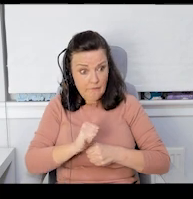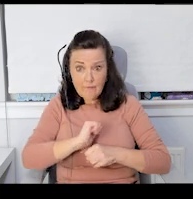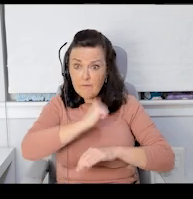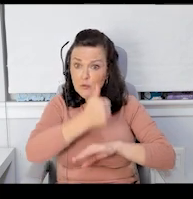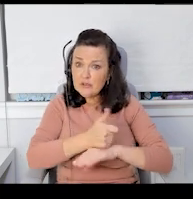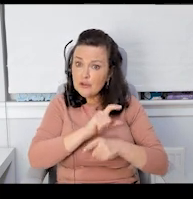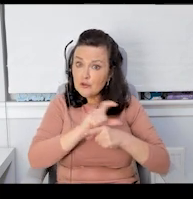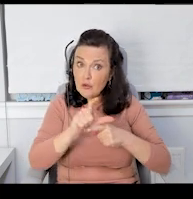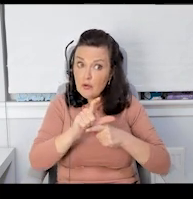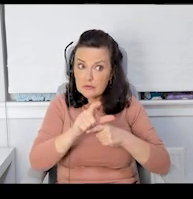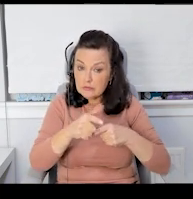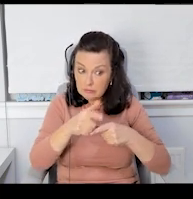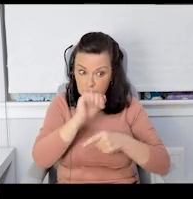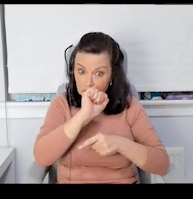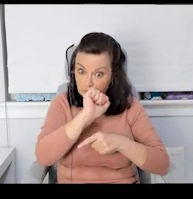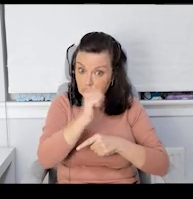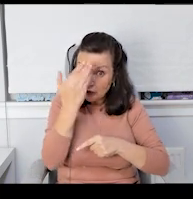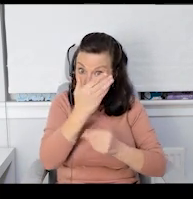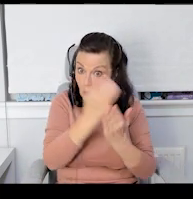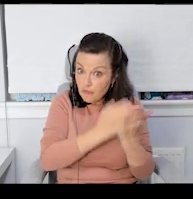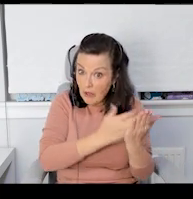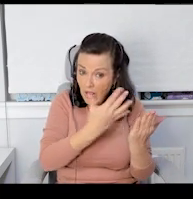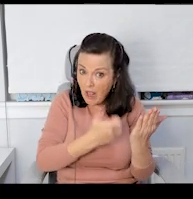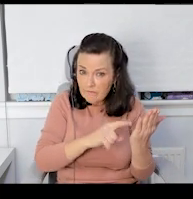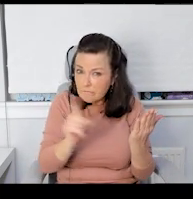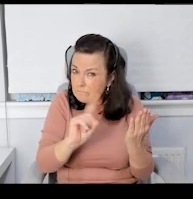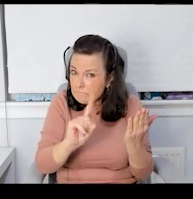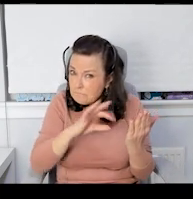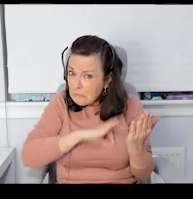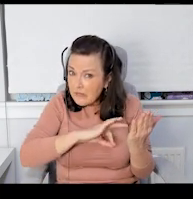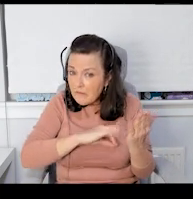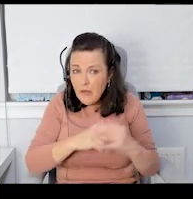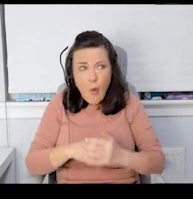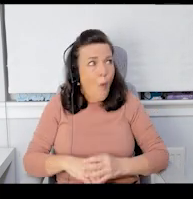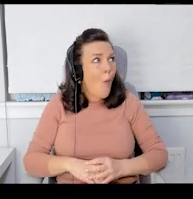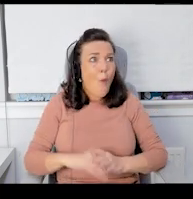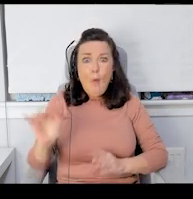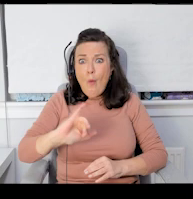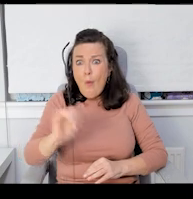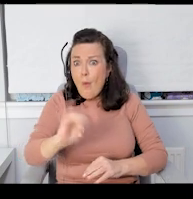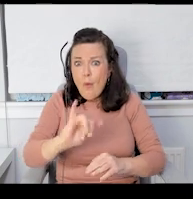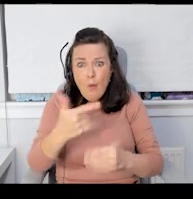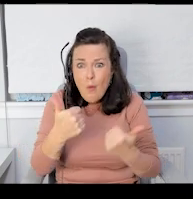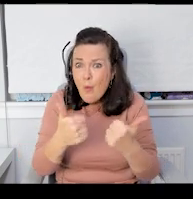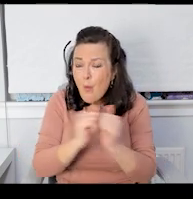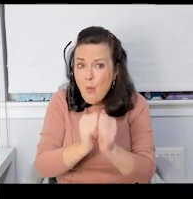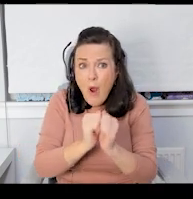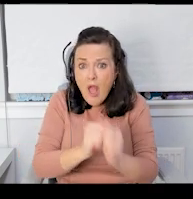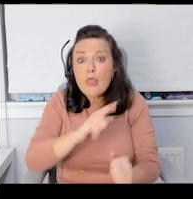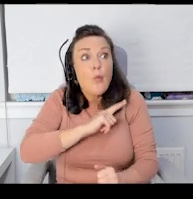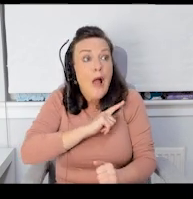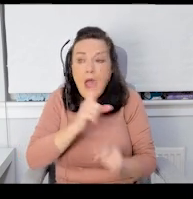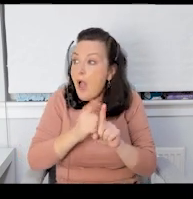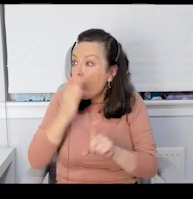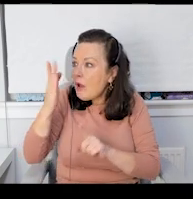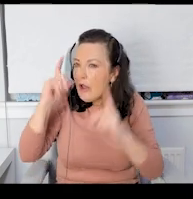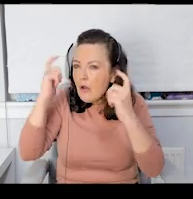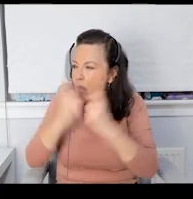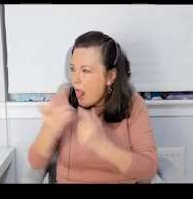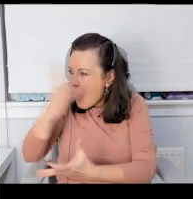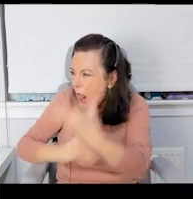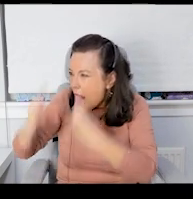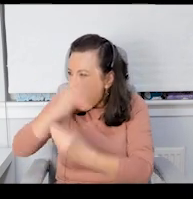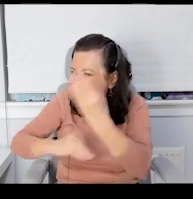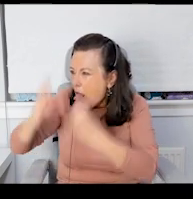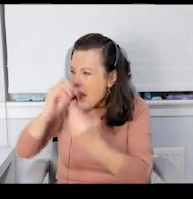of your school curriculum? Yeah, no, the benefit was immense, because I would go to college and kind of learn all